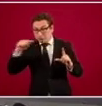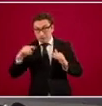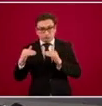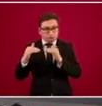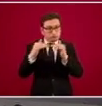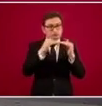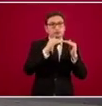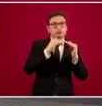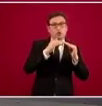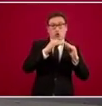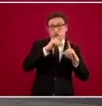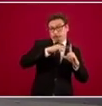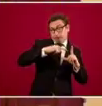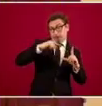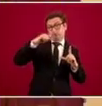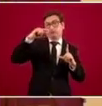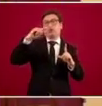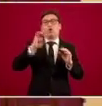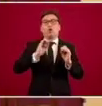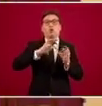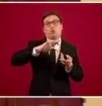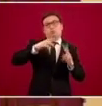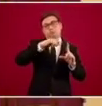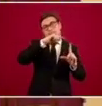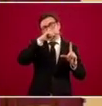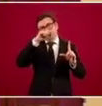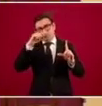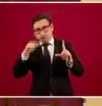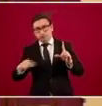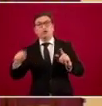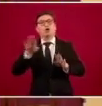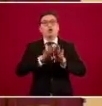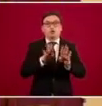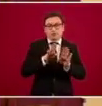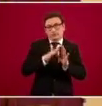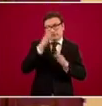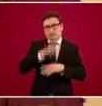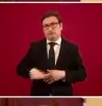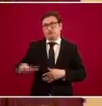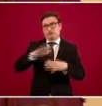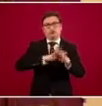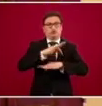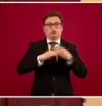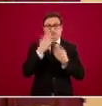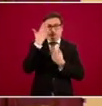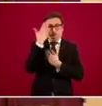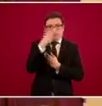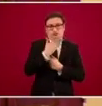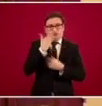establish if the trend is slowing down or is sustaining or is becoming